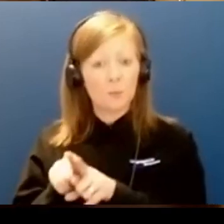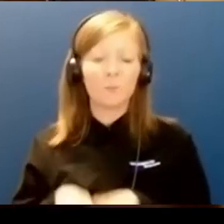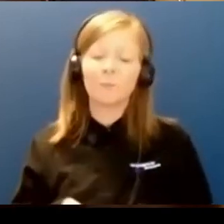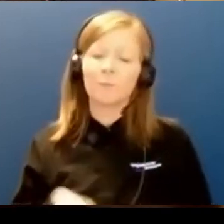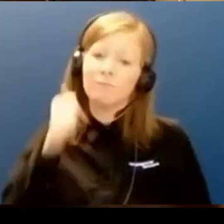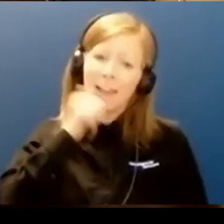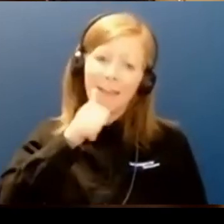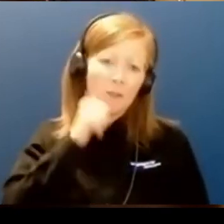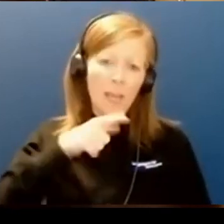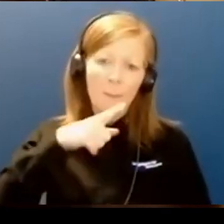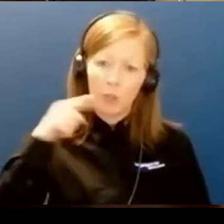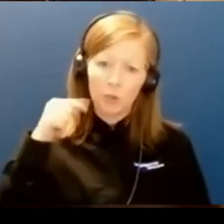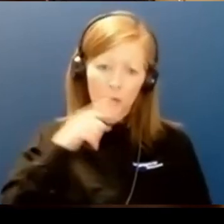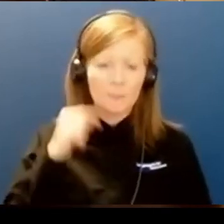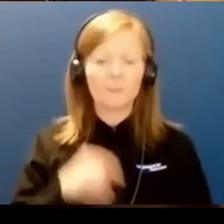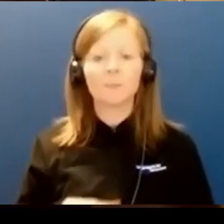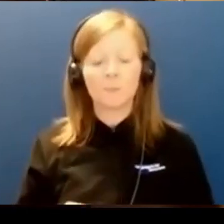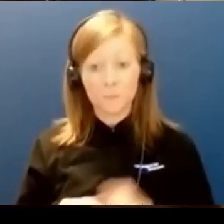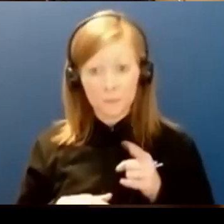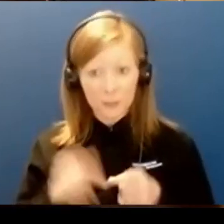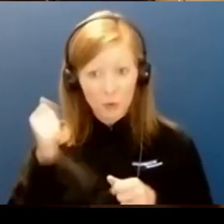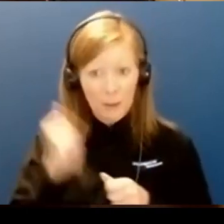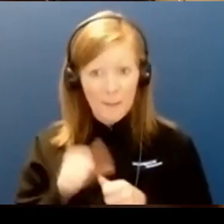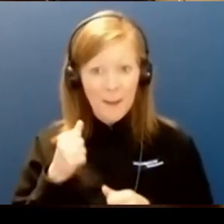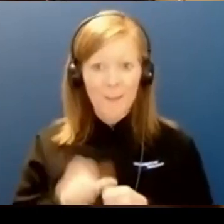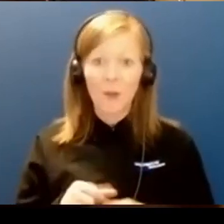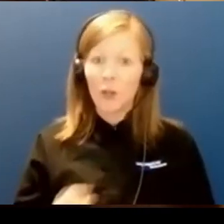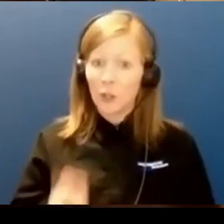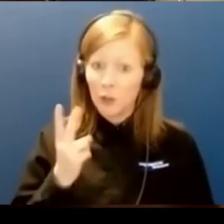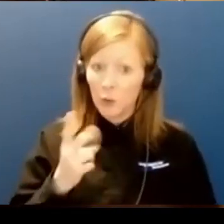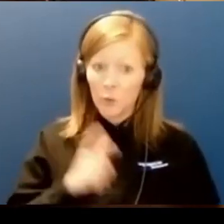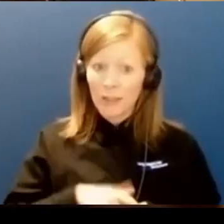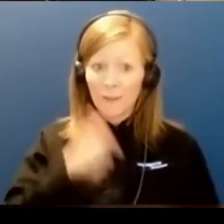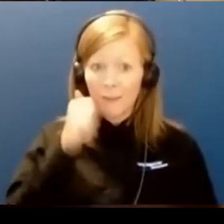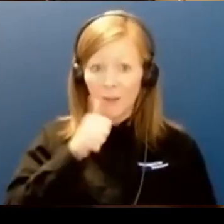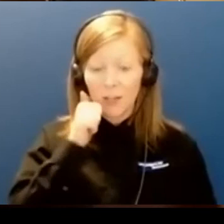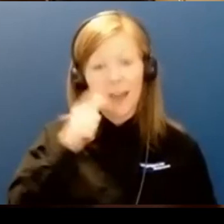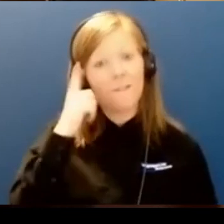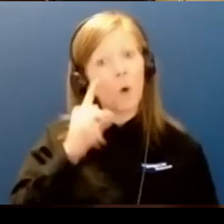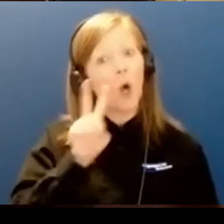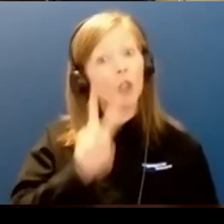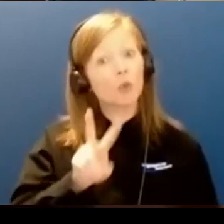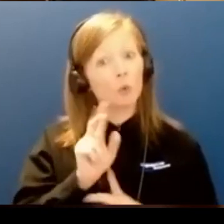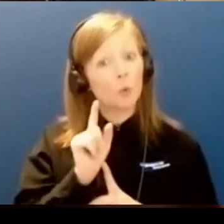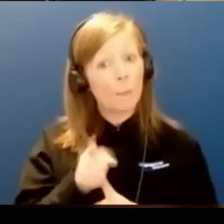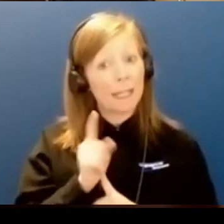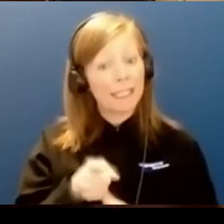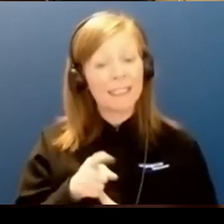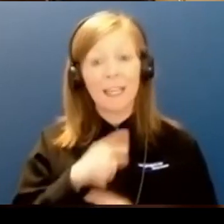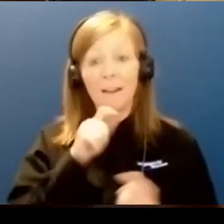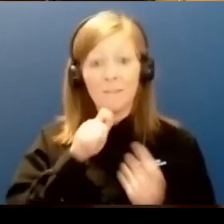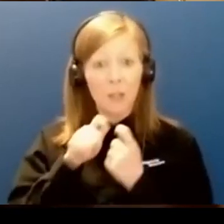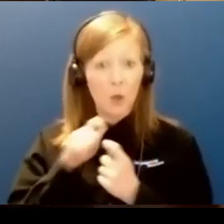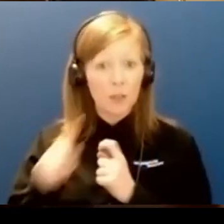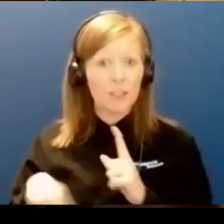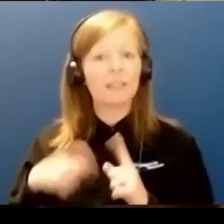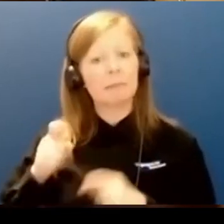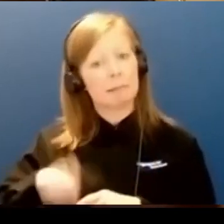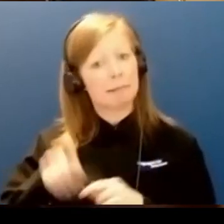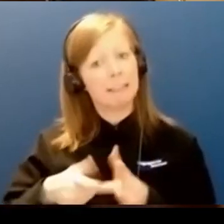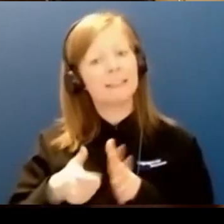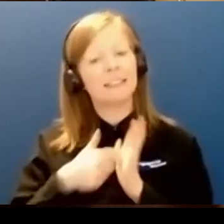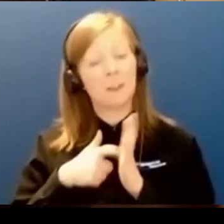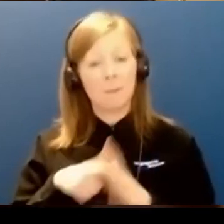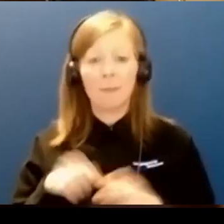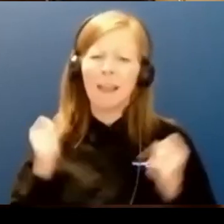everyday brushing. Always remember the twos, twice a day for 2 minutes. Flossing is necessary, but this